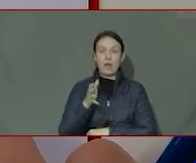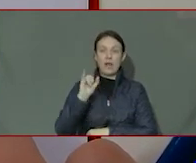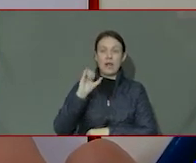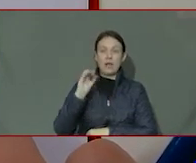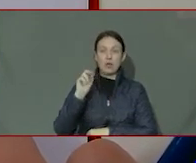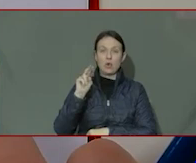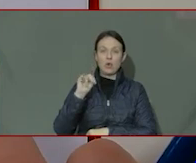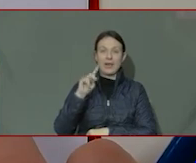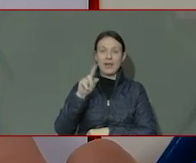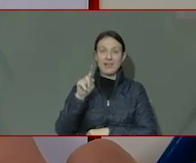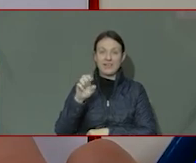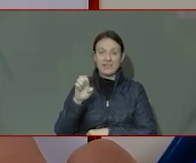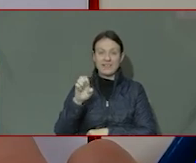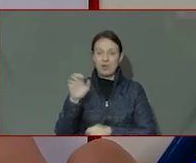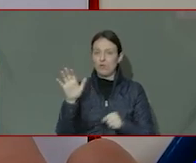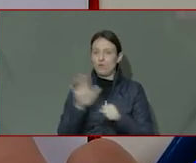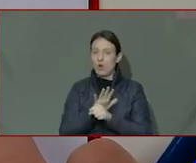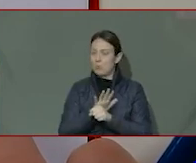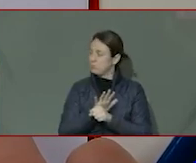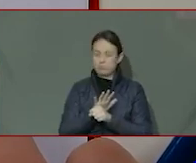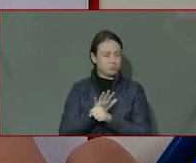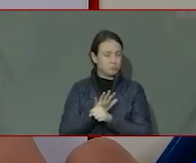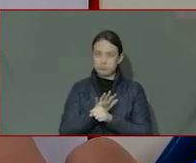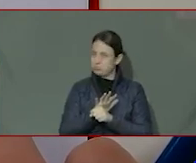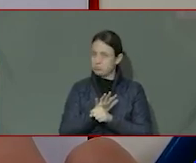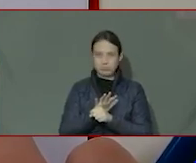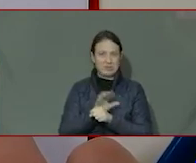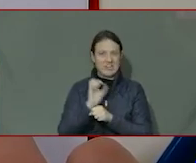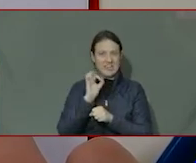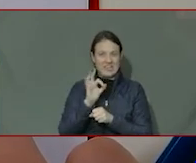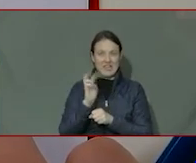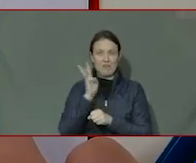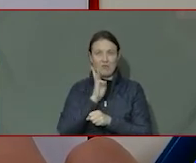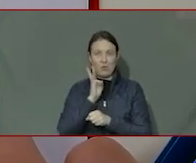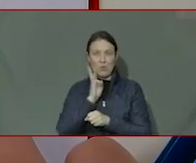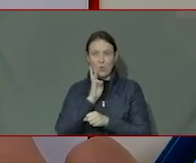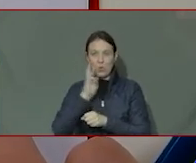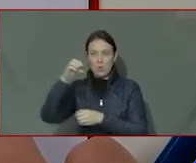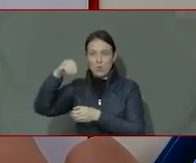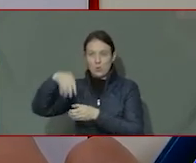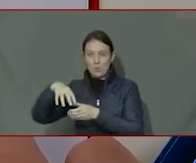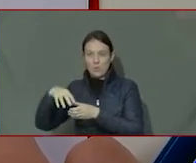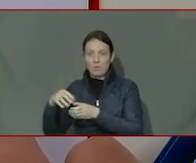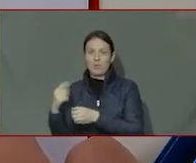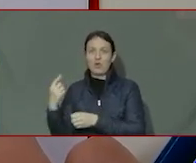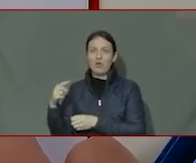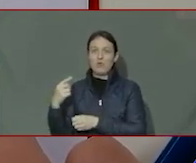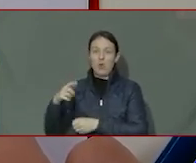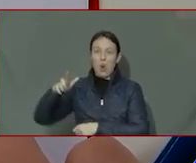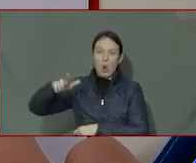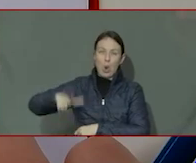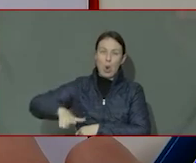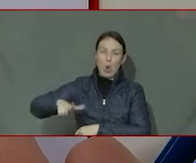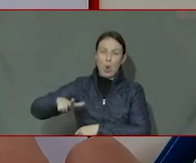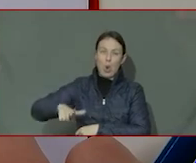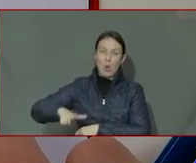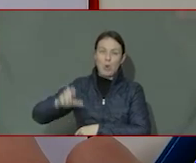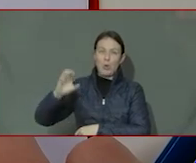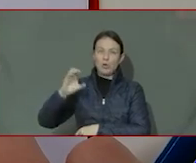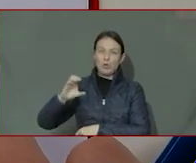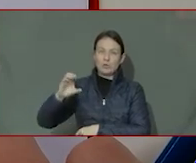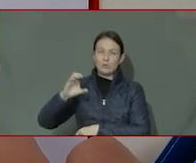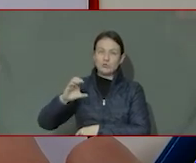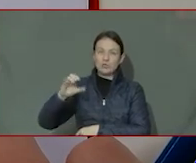ionize incompletely in water to form a low concentration of